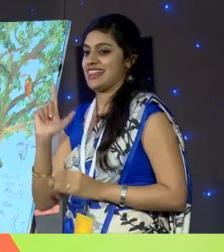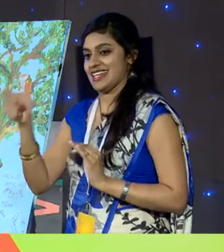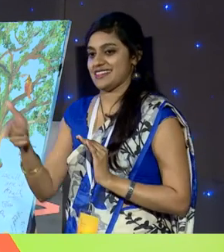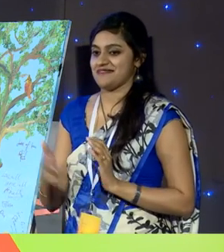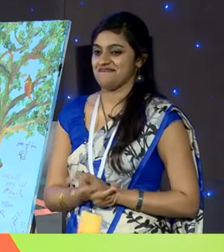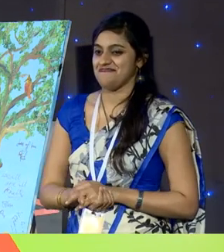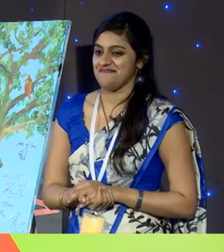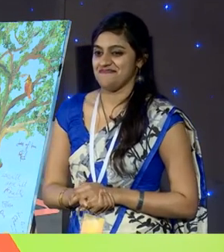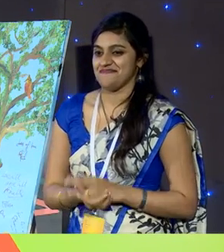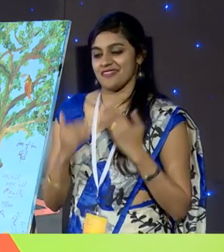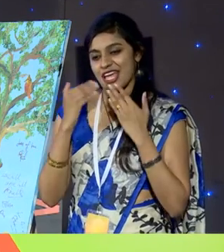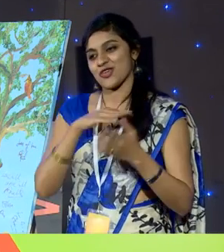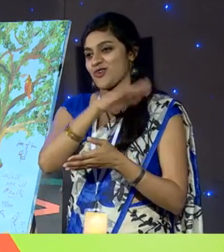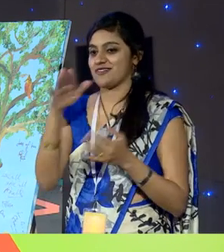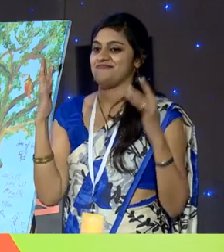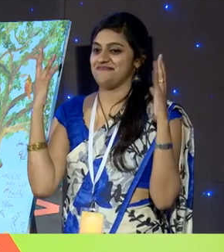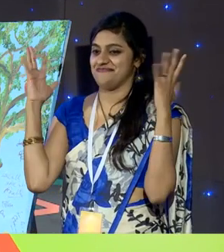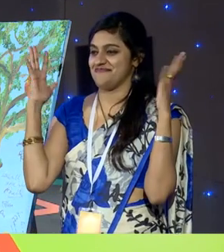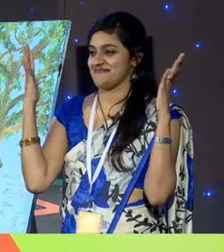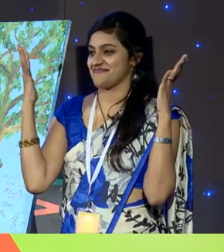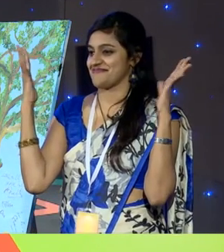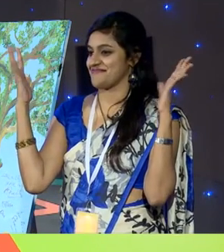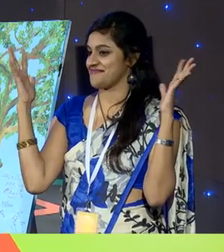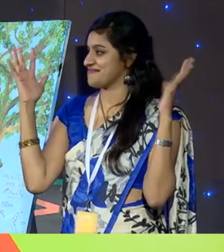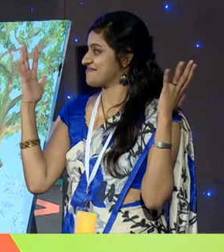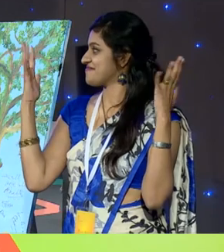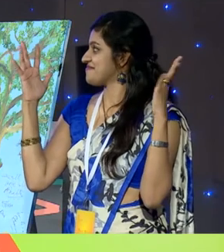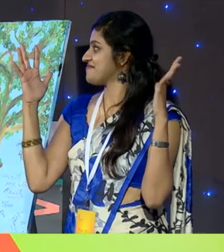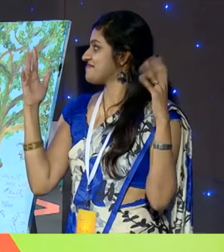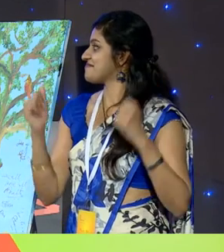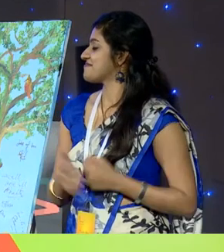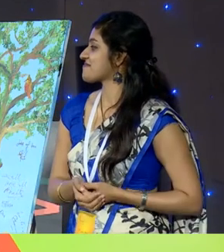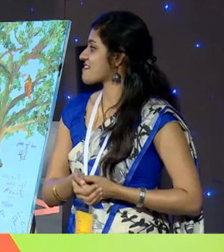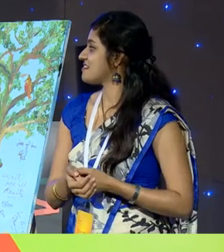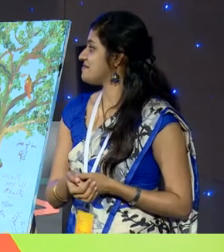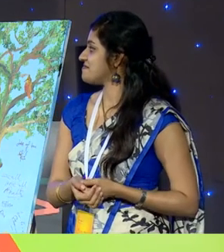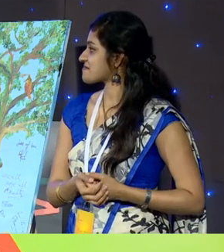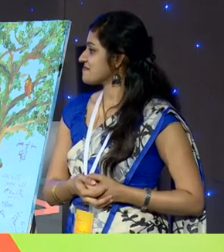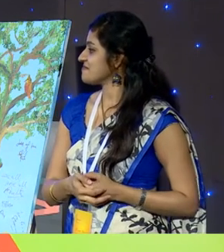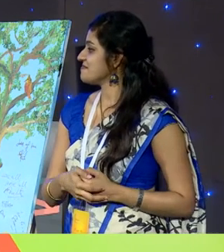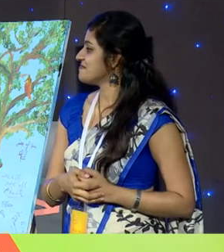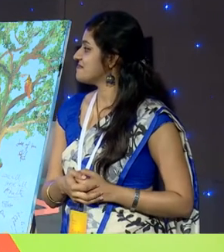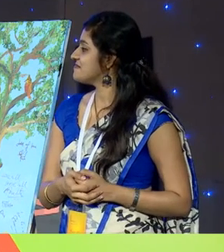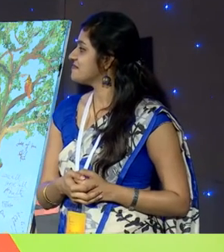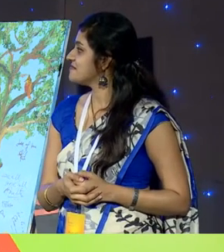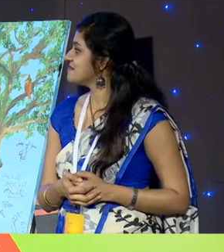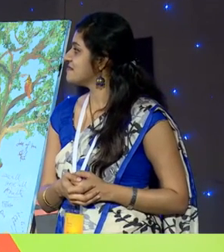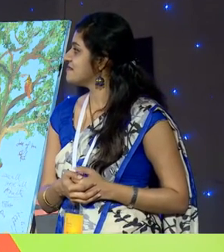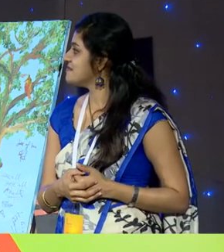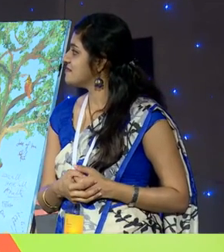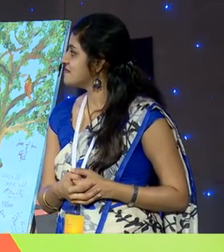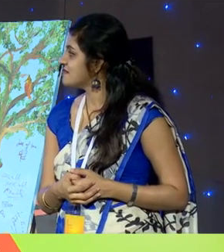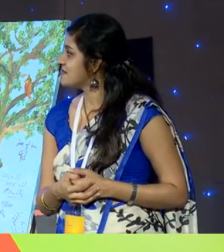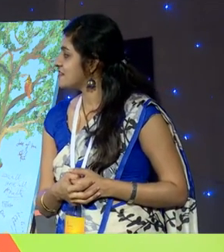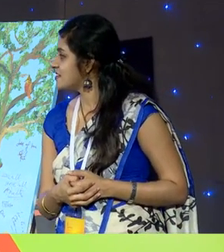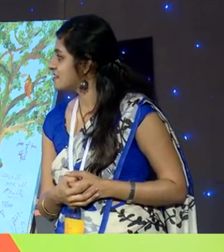the organizers, for the opportunity. Thank you for the patient hearing. Thank you very much. And in